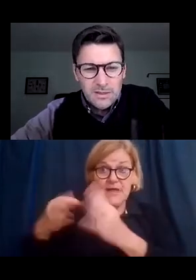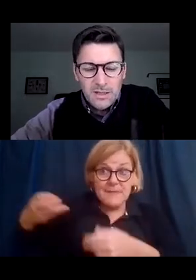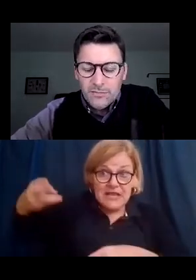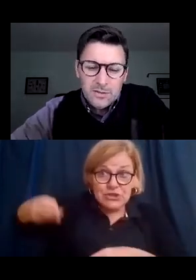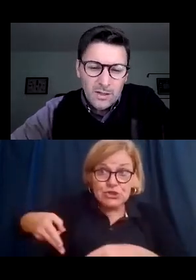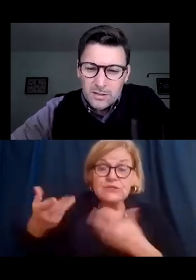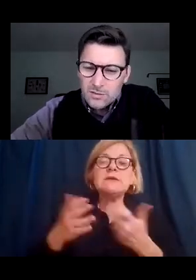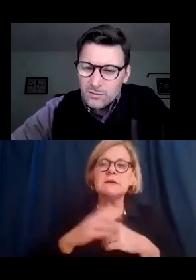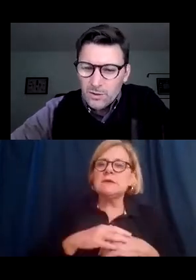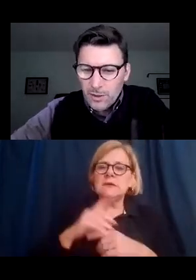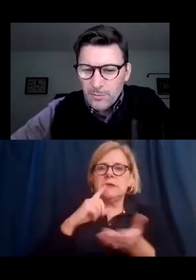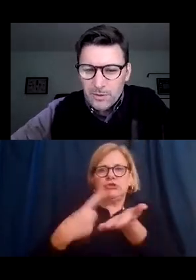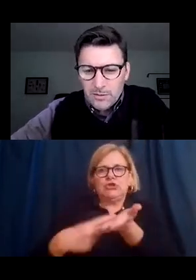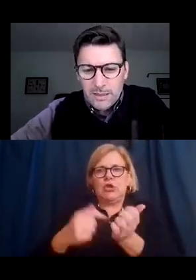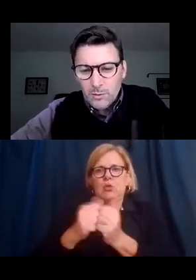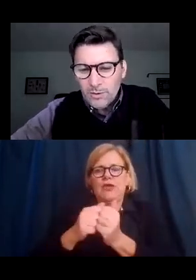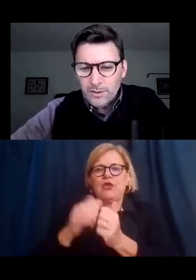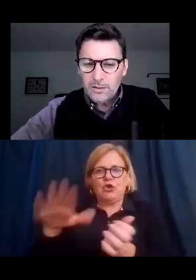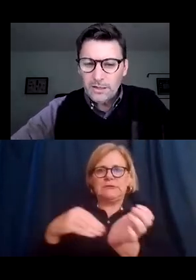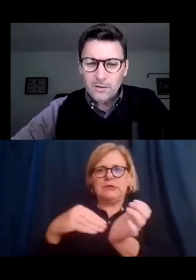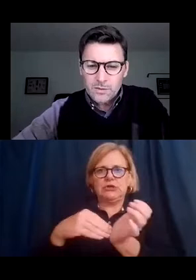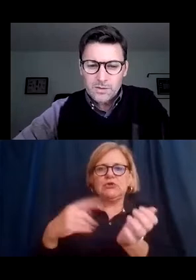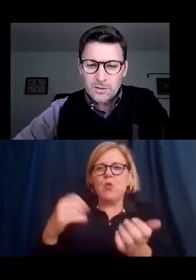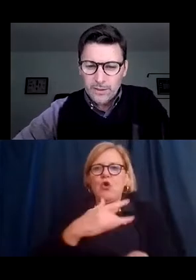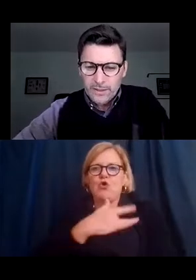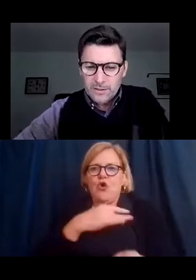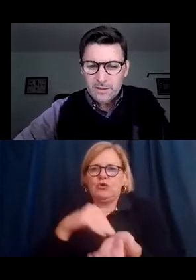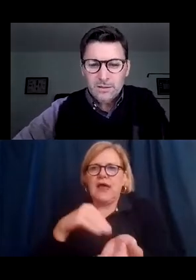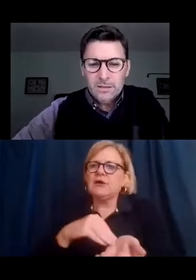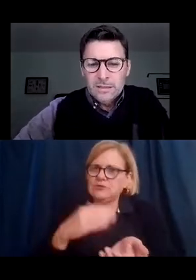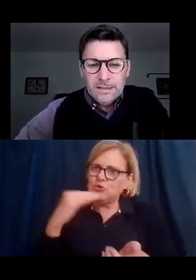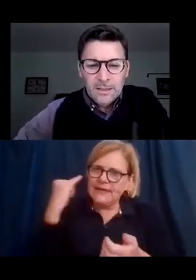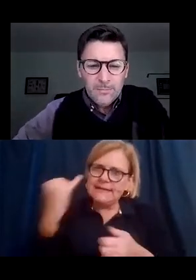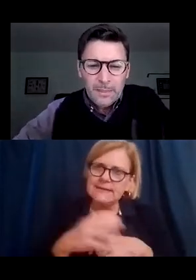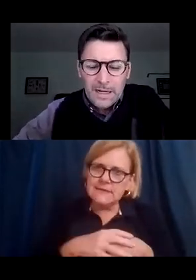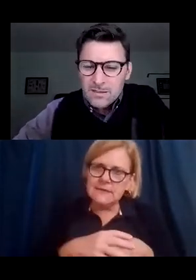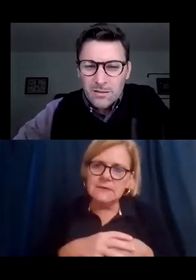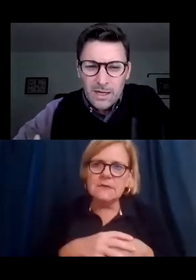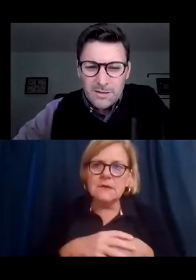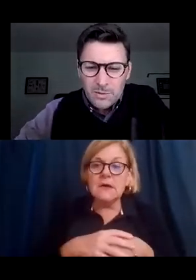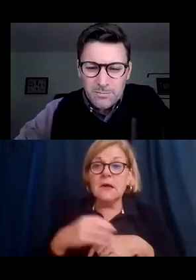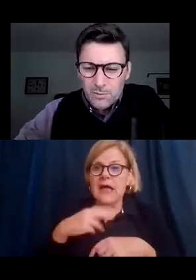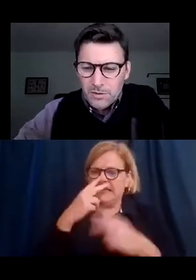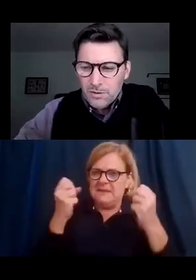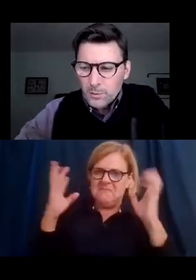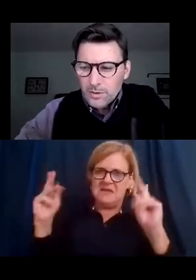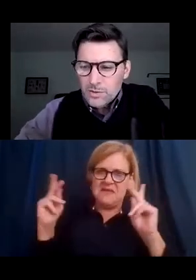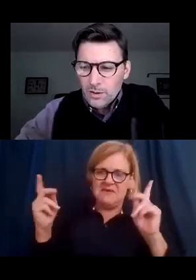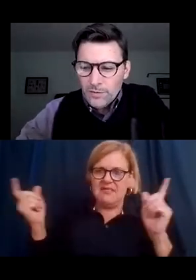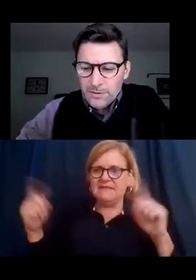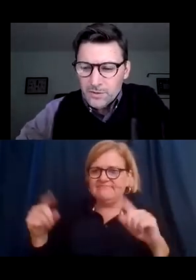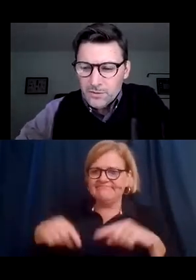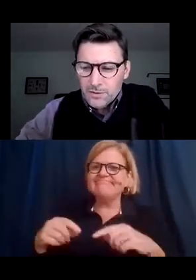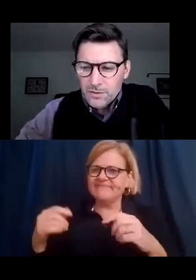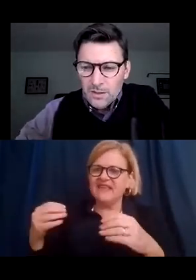history, definitely talking to your primary care doc or a cardiologist is a great idea. I see lots of people with